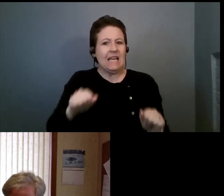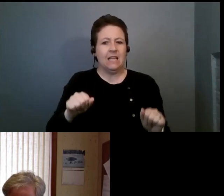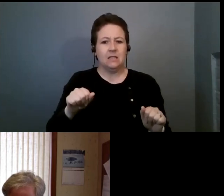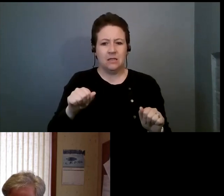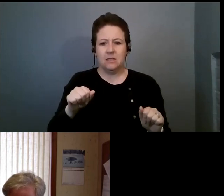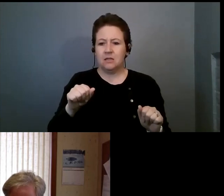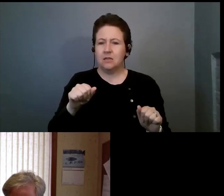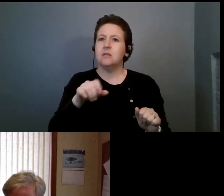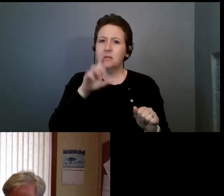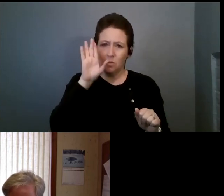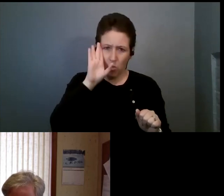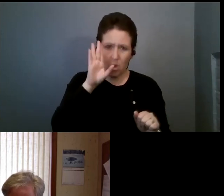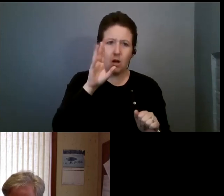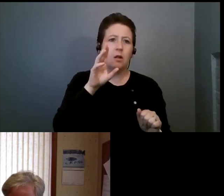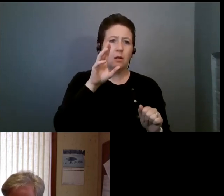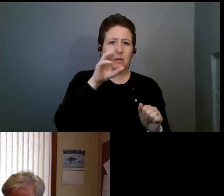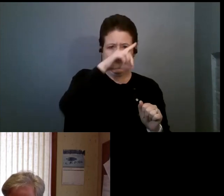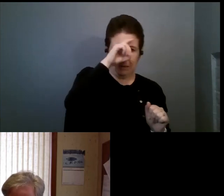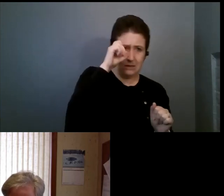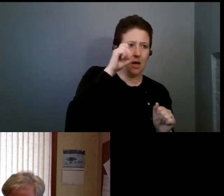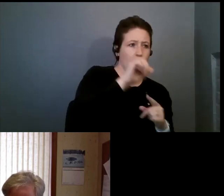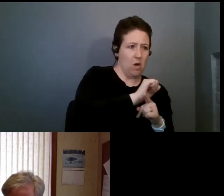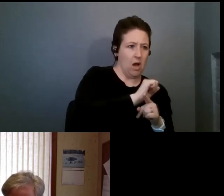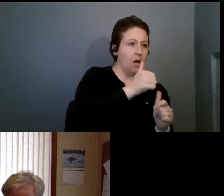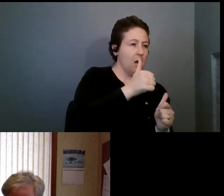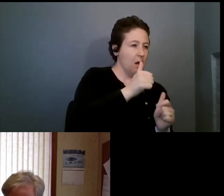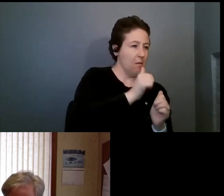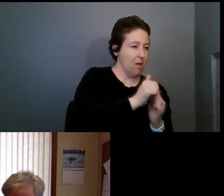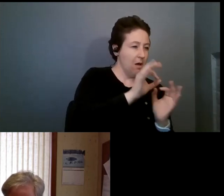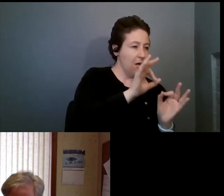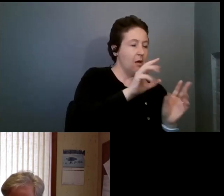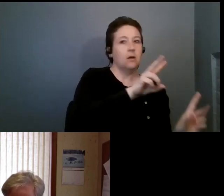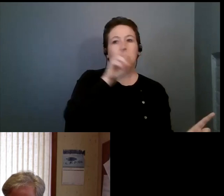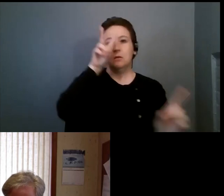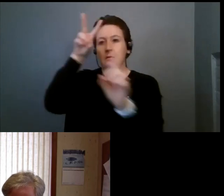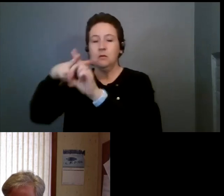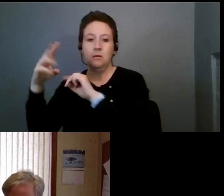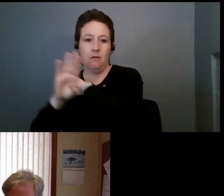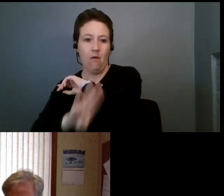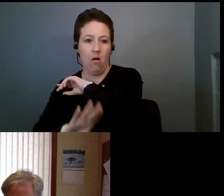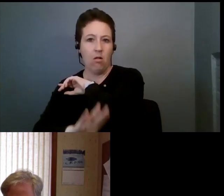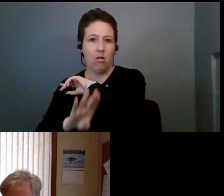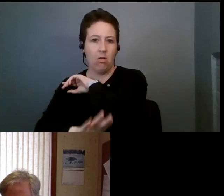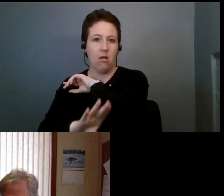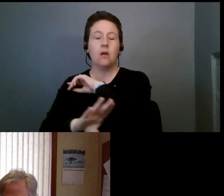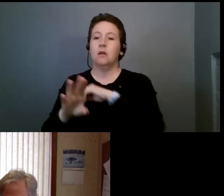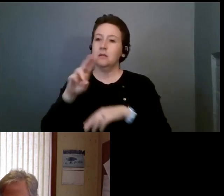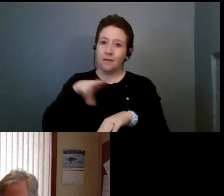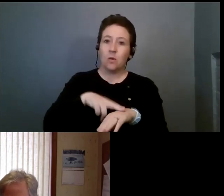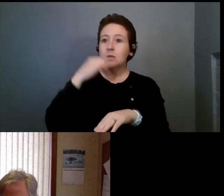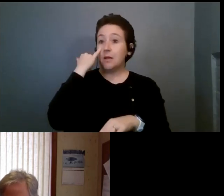fully expect to replicate that success in the fall. Of course, we'll carefully monitor and respond to any changes in the condition and community